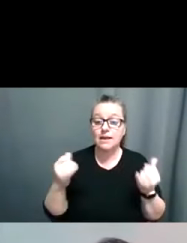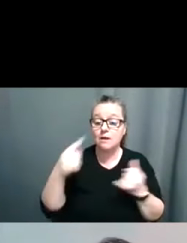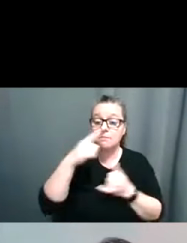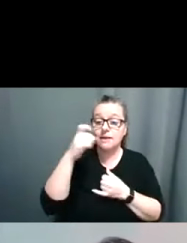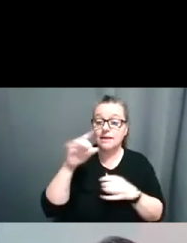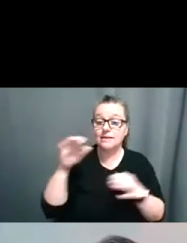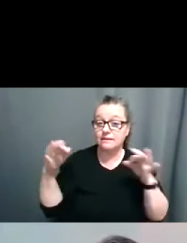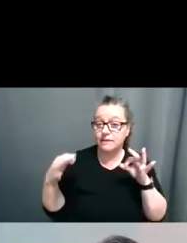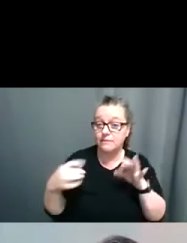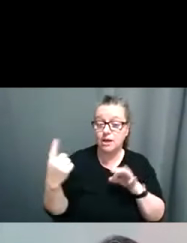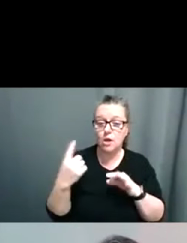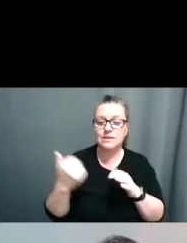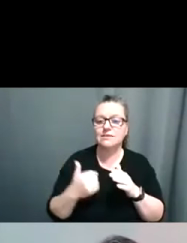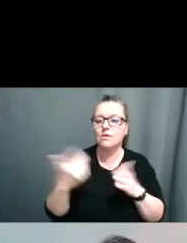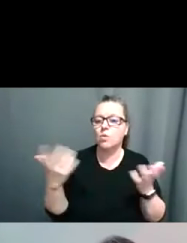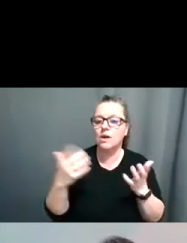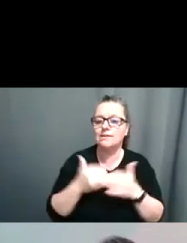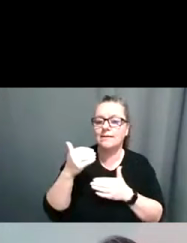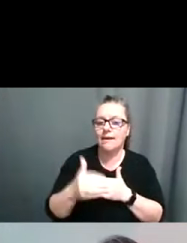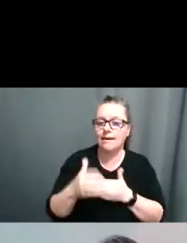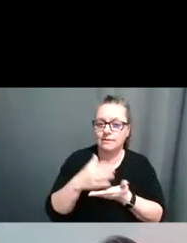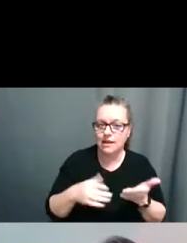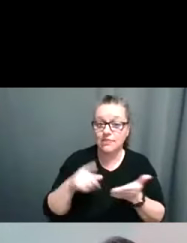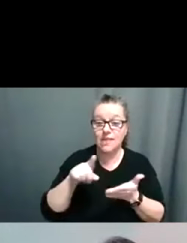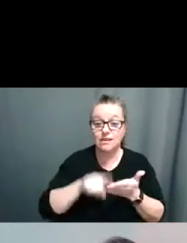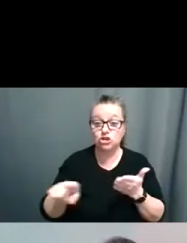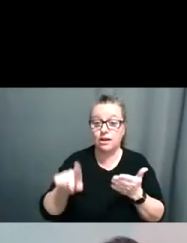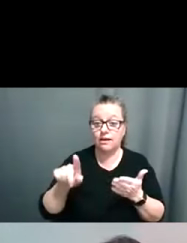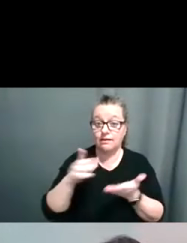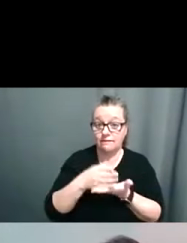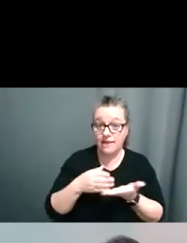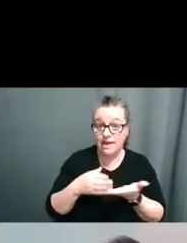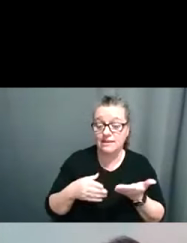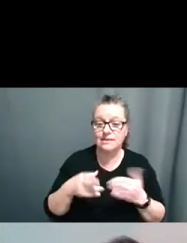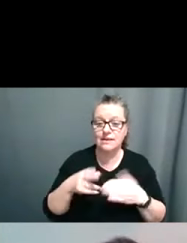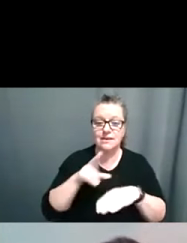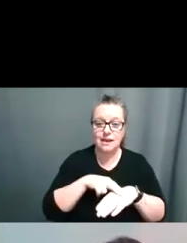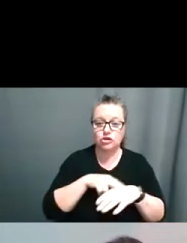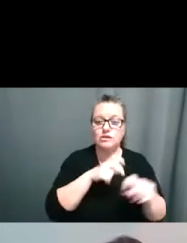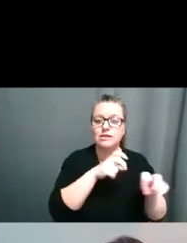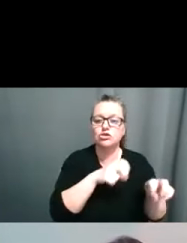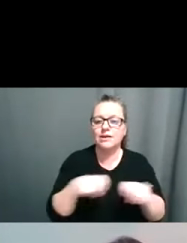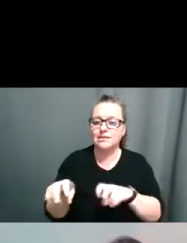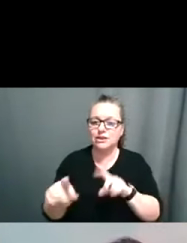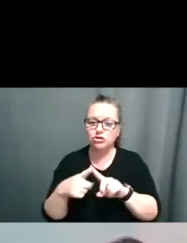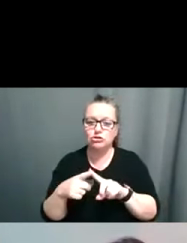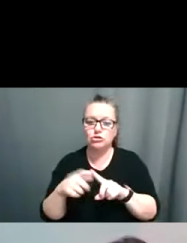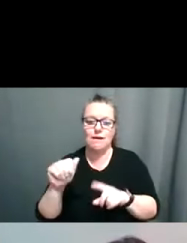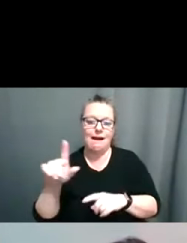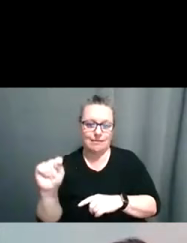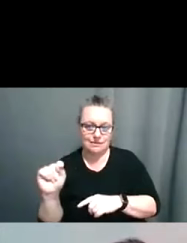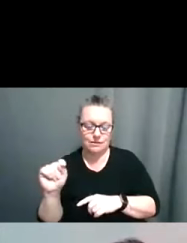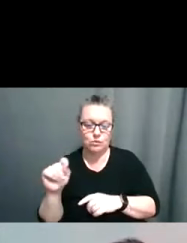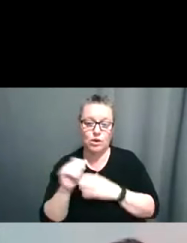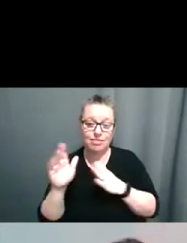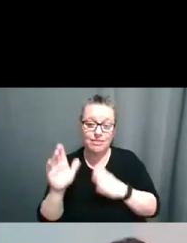always has a what's next component, the check phase naturally transitions into the act phase, where leaders